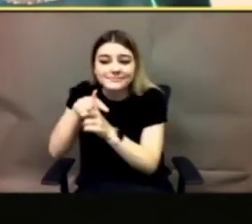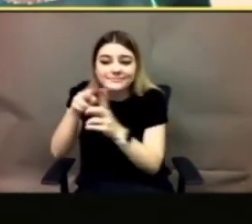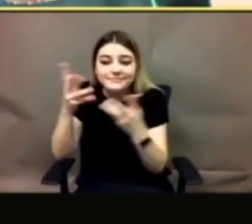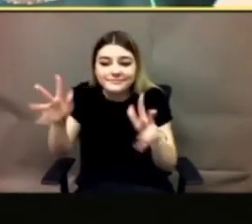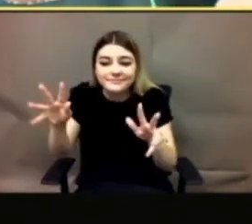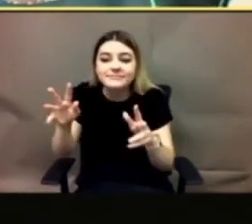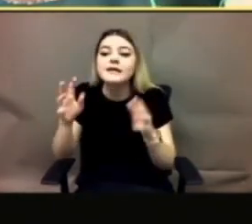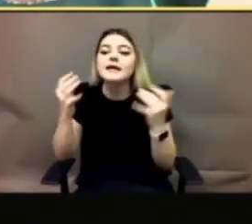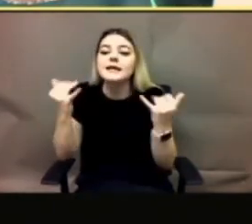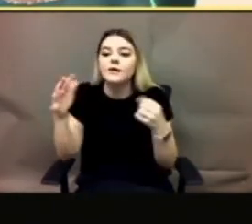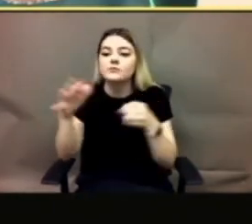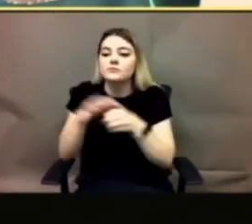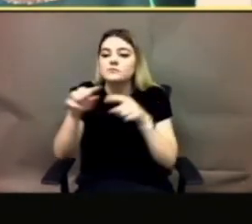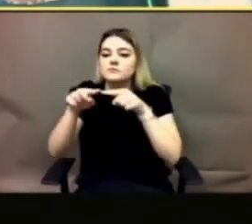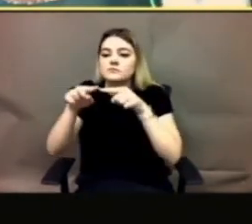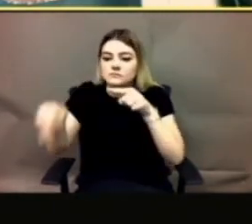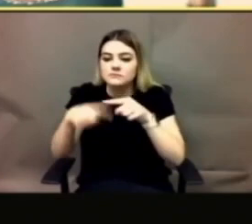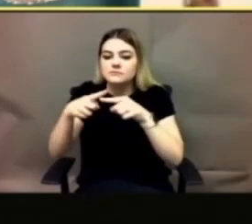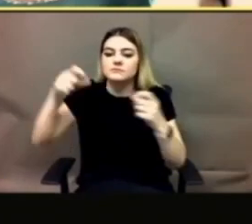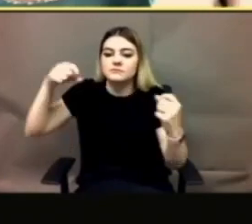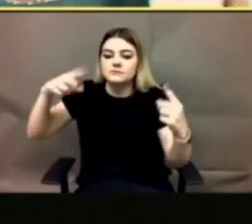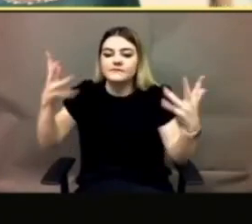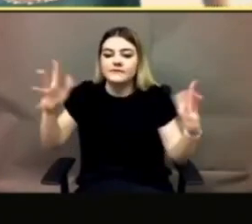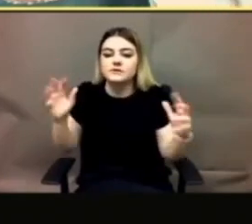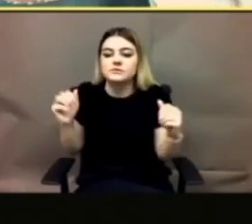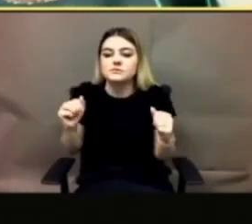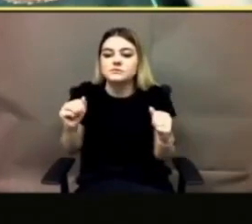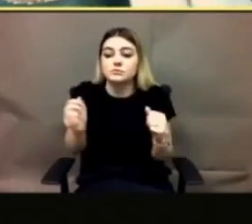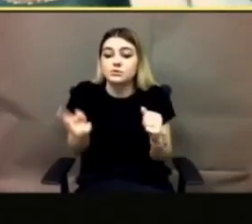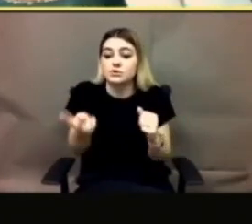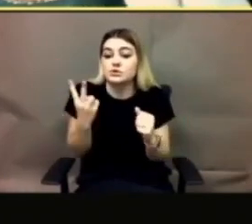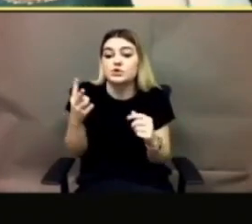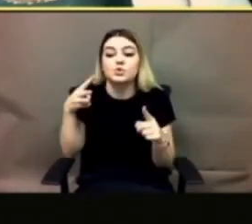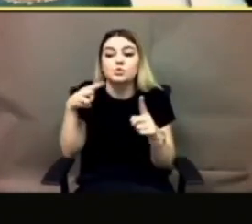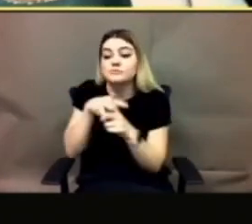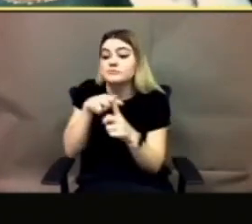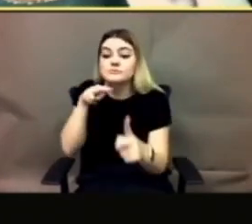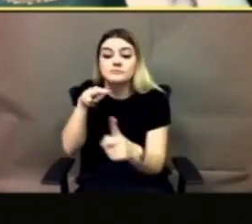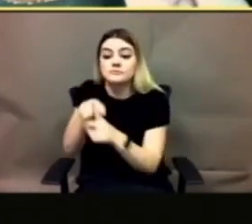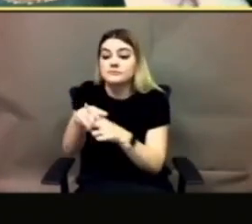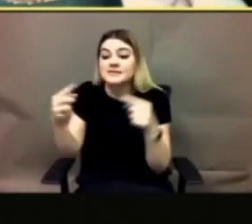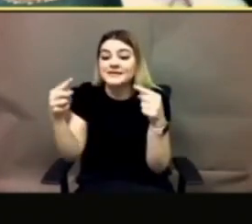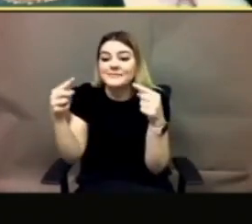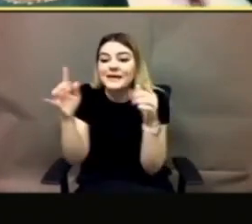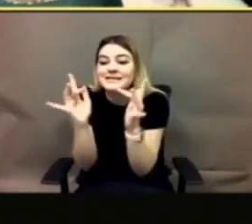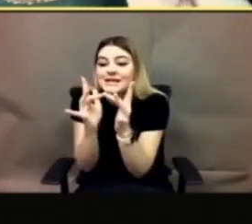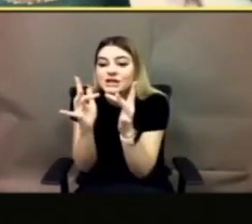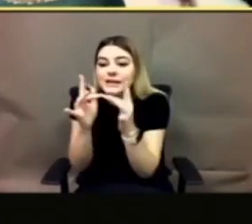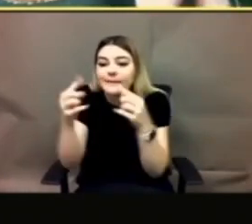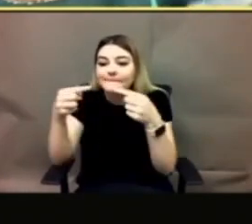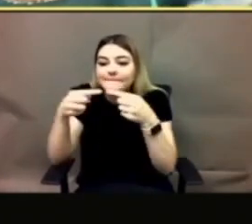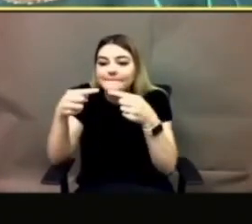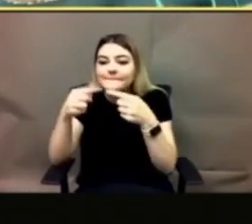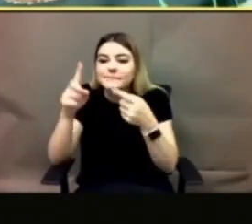circuit just with those two clips by touching them, whoops, to each other.